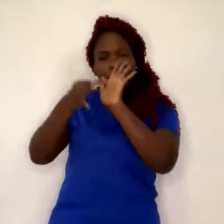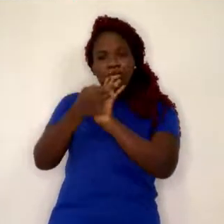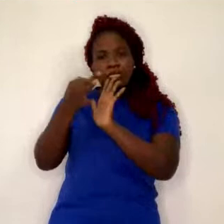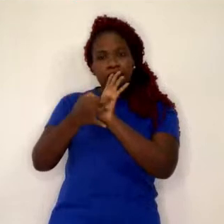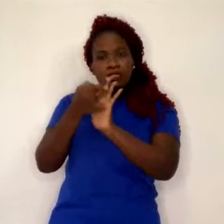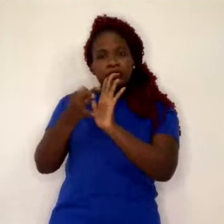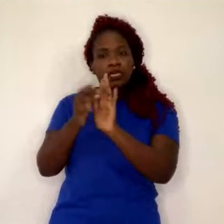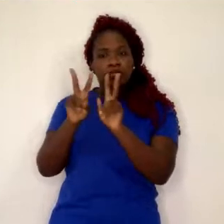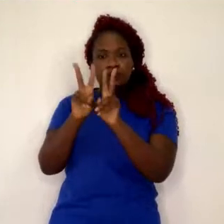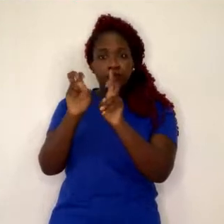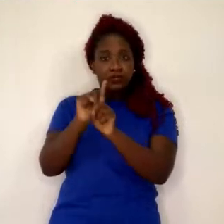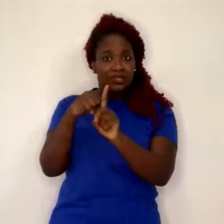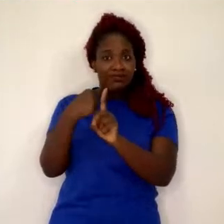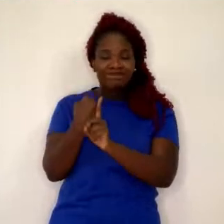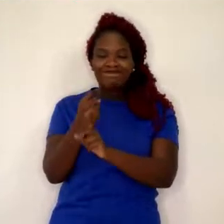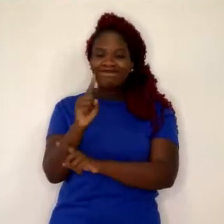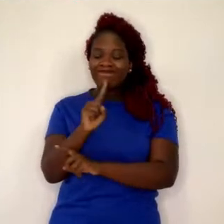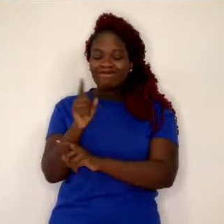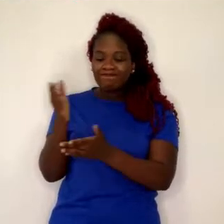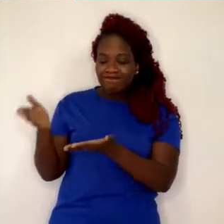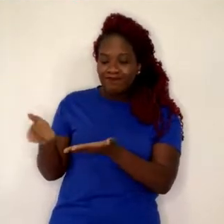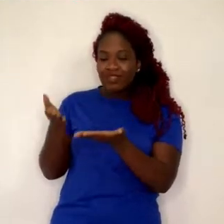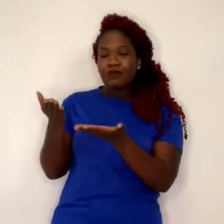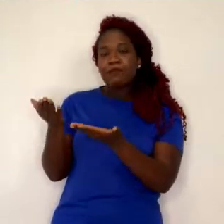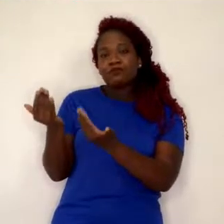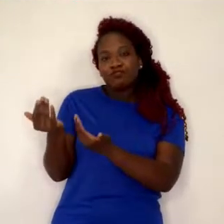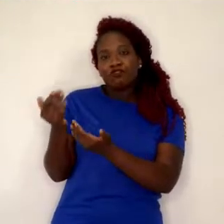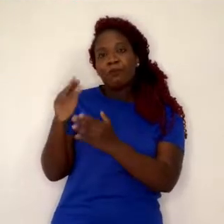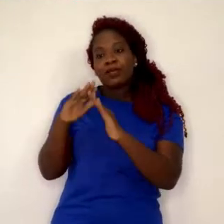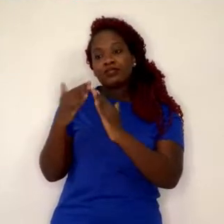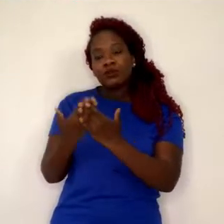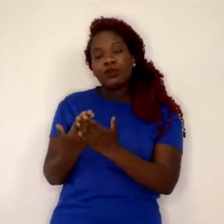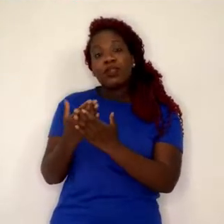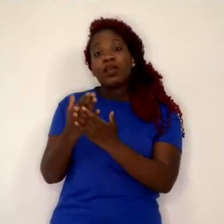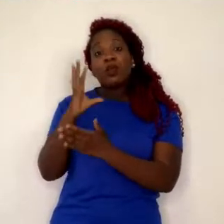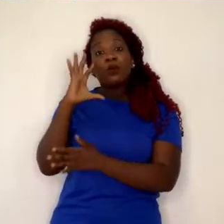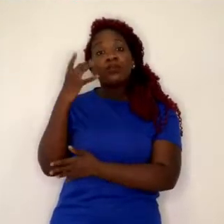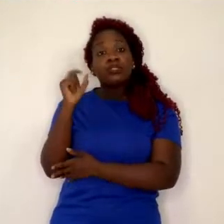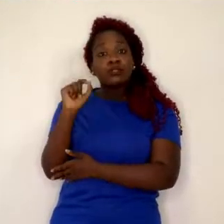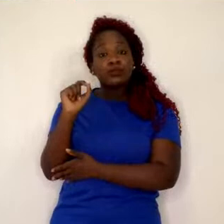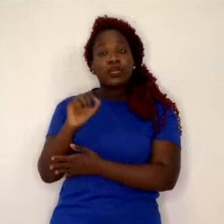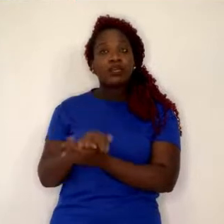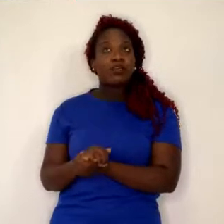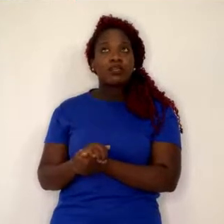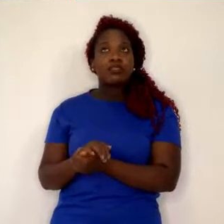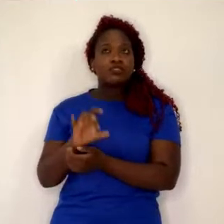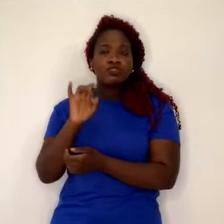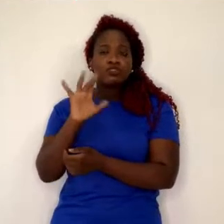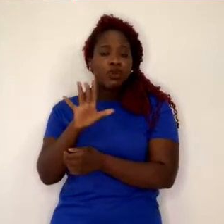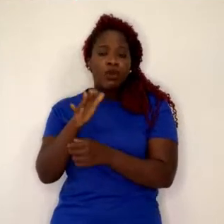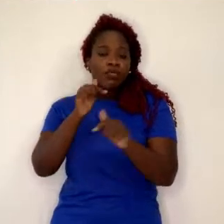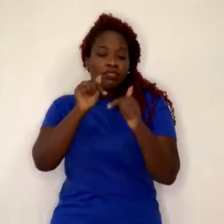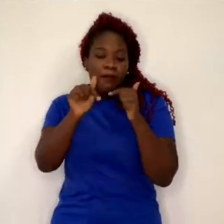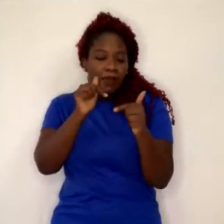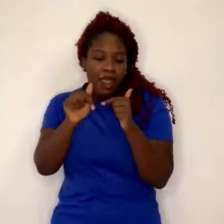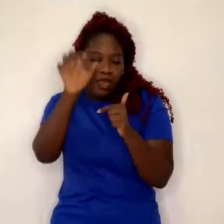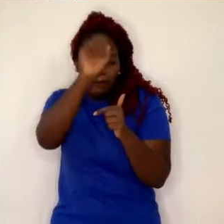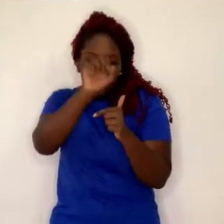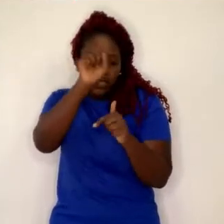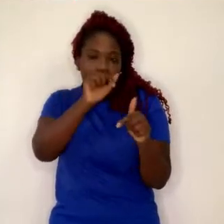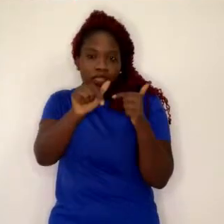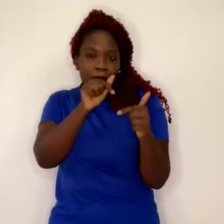school in such a way that they are not critical of themselves and their society around them. But they are only